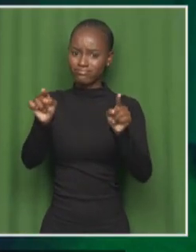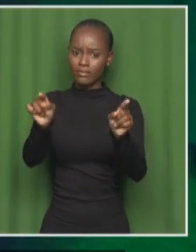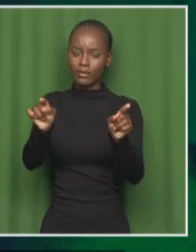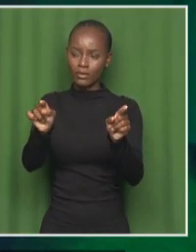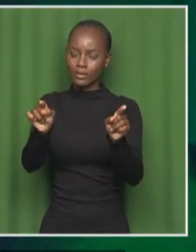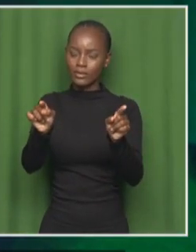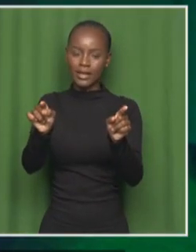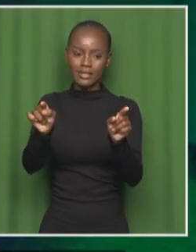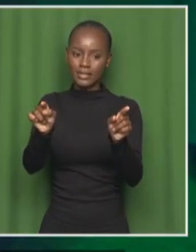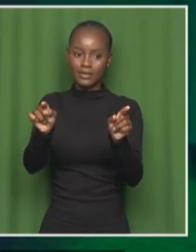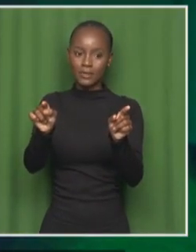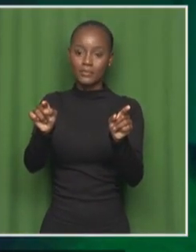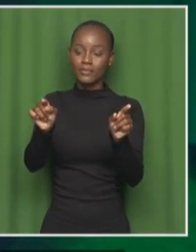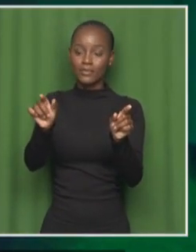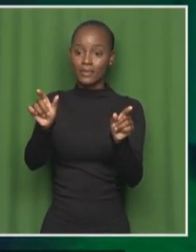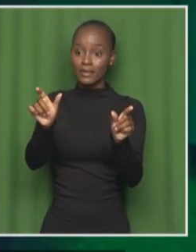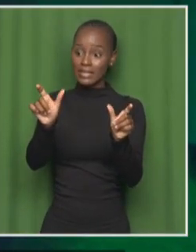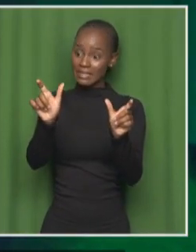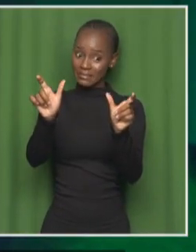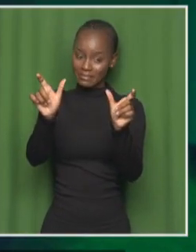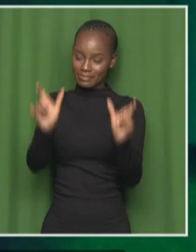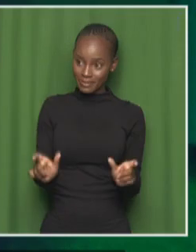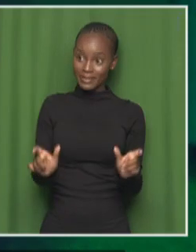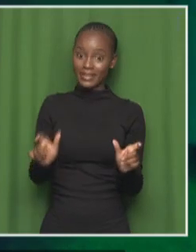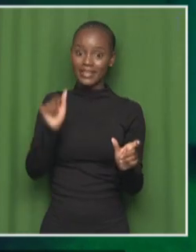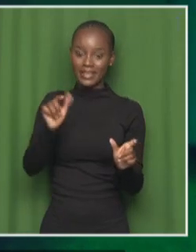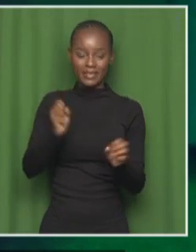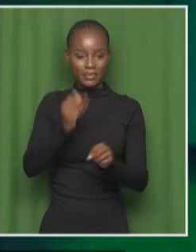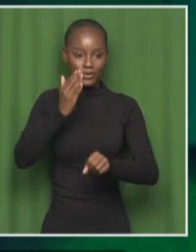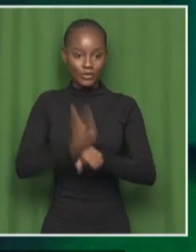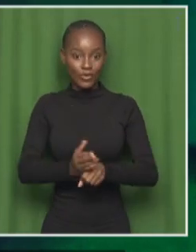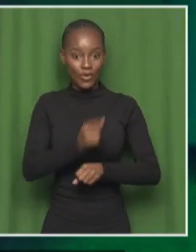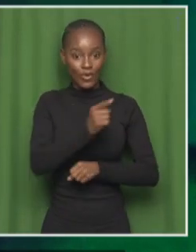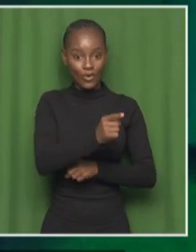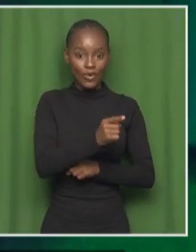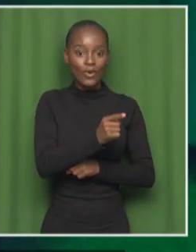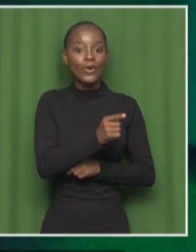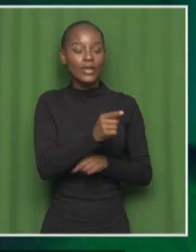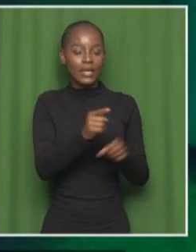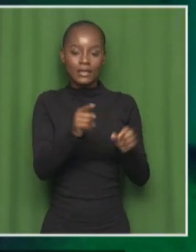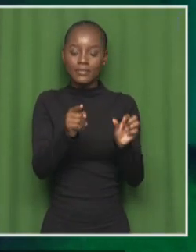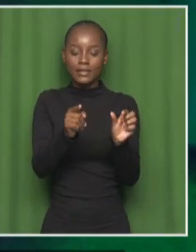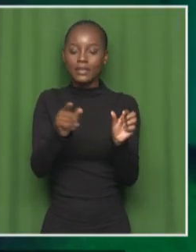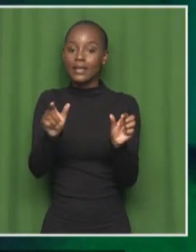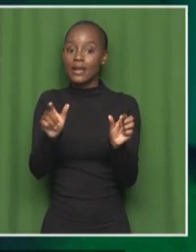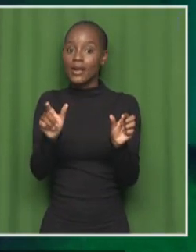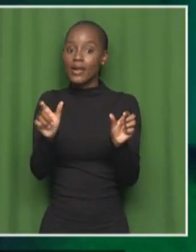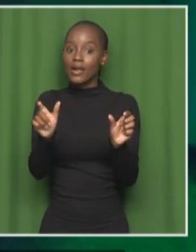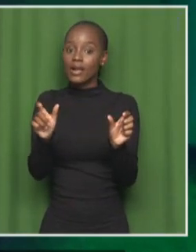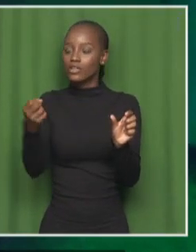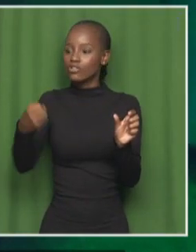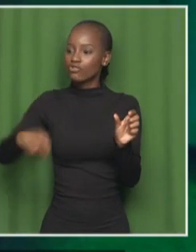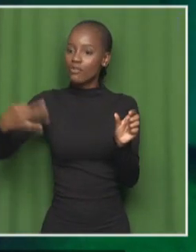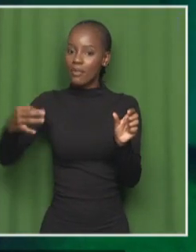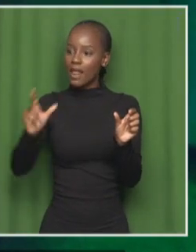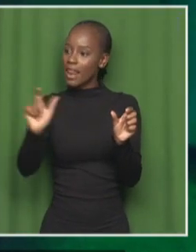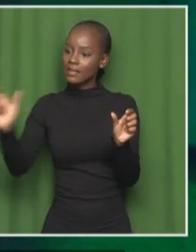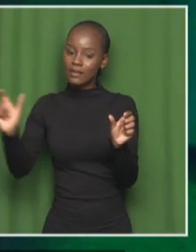depending on where you play. It's putting the big letters on the right squares in the board, so the triple letter and the double